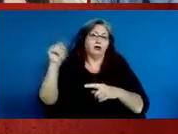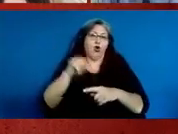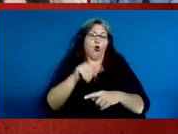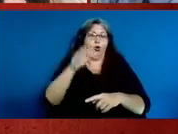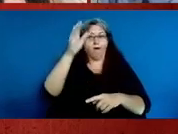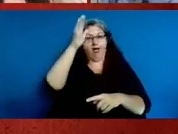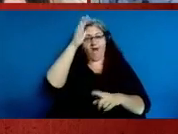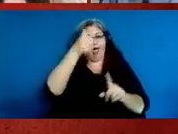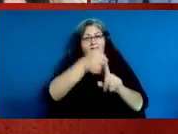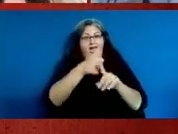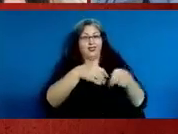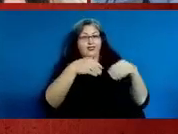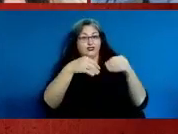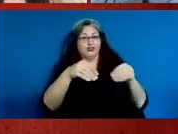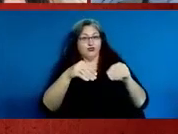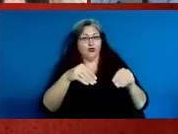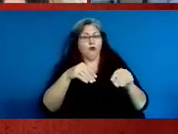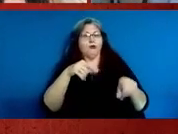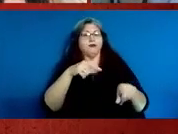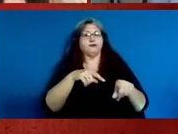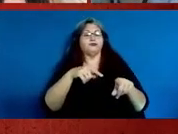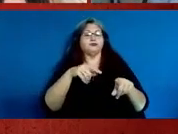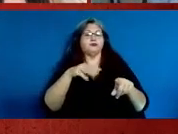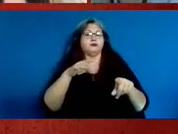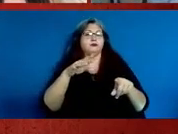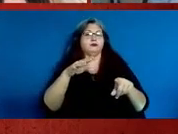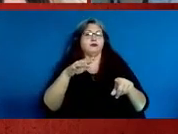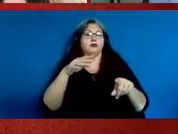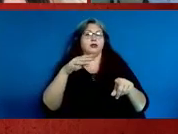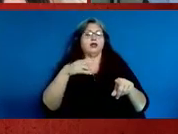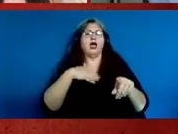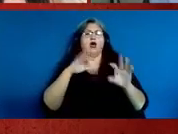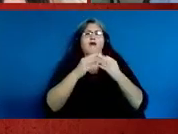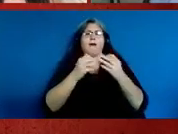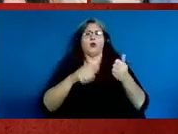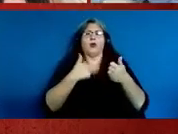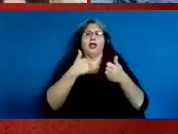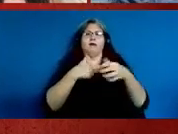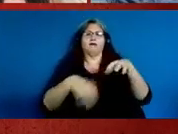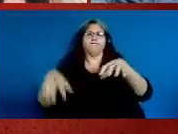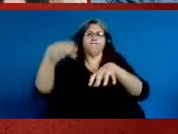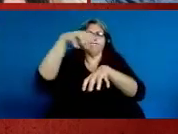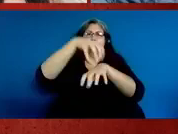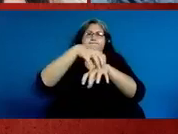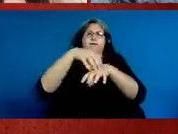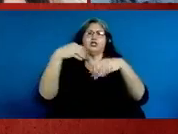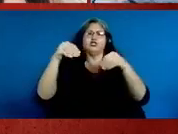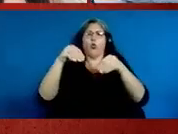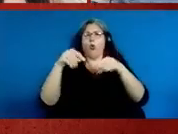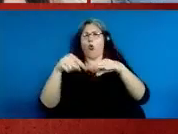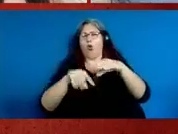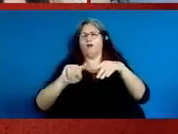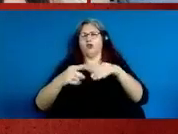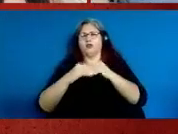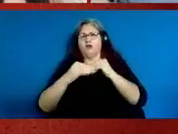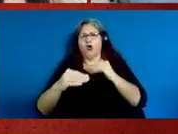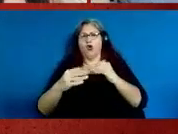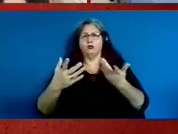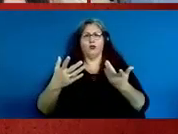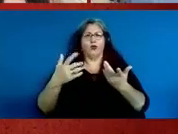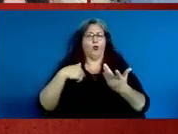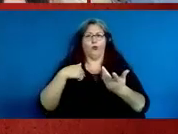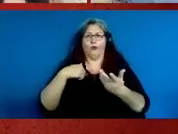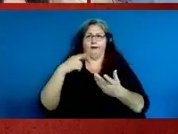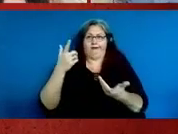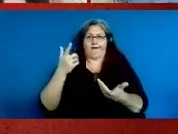store, which is right. Our family lived upstairs and the store was downstairs. So we can't help but hear